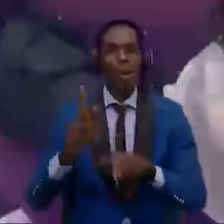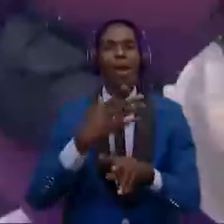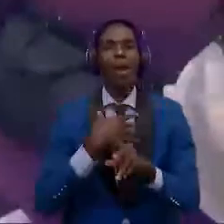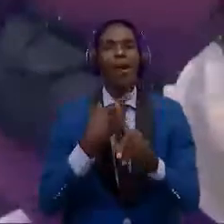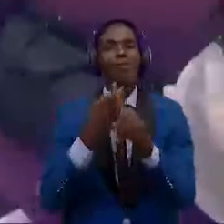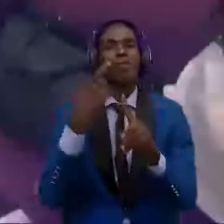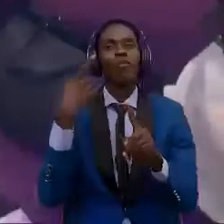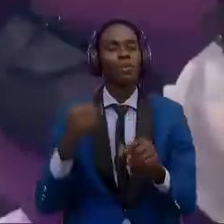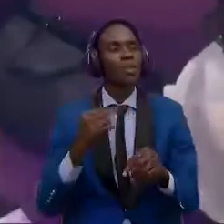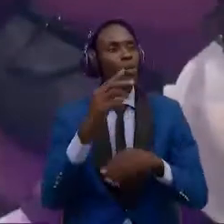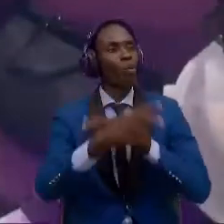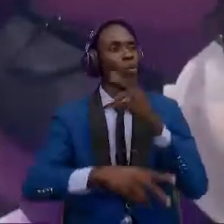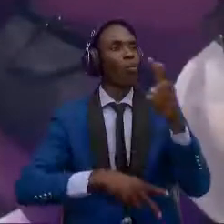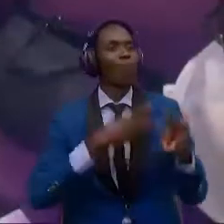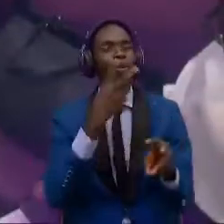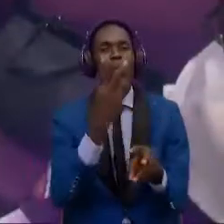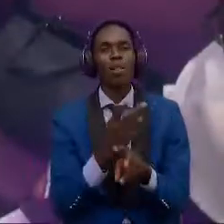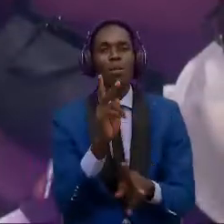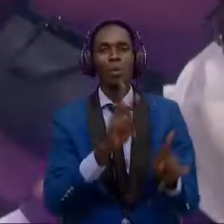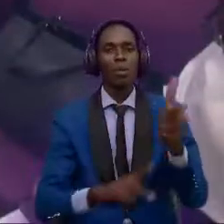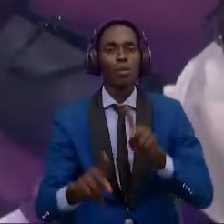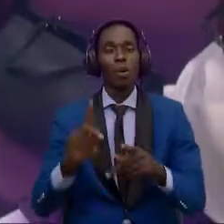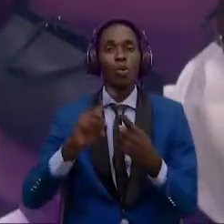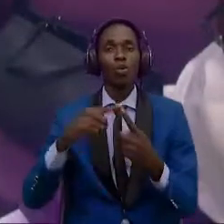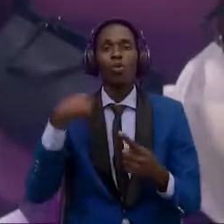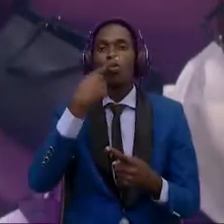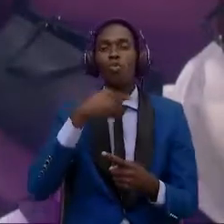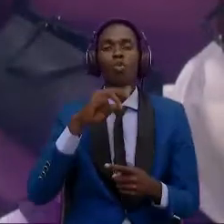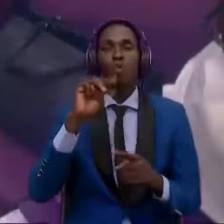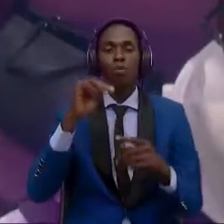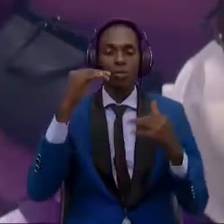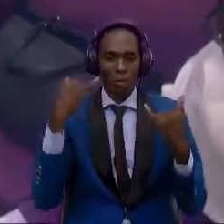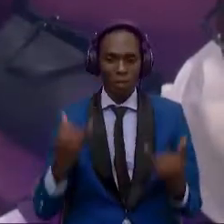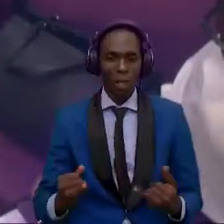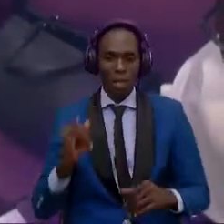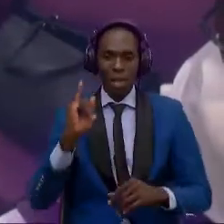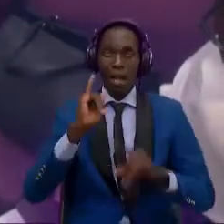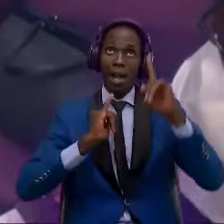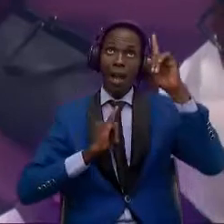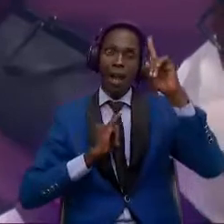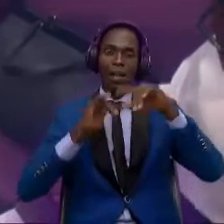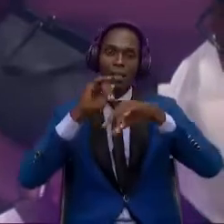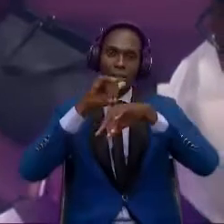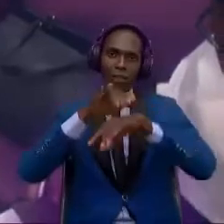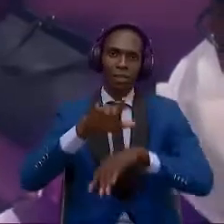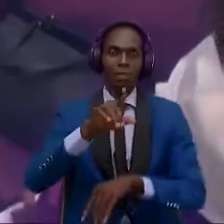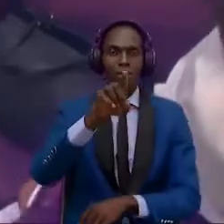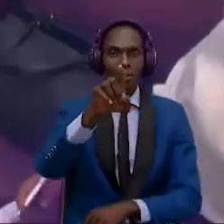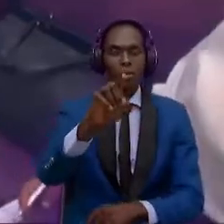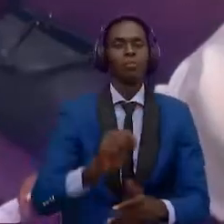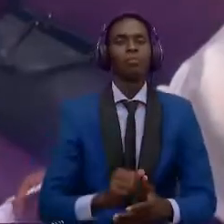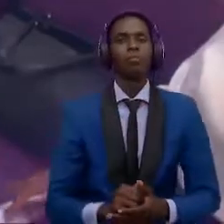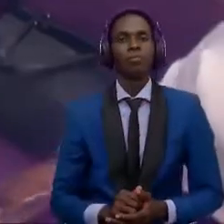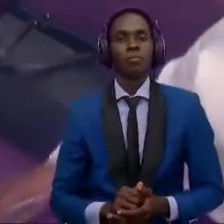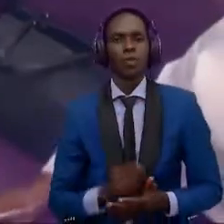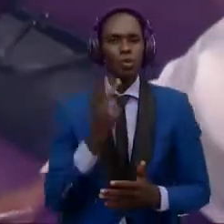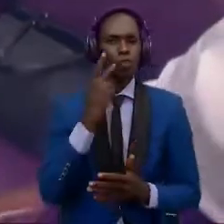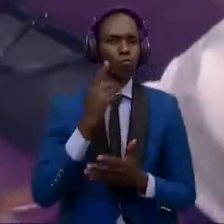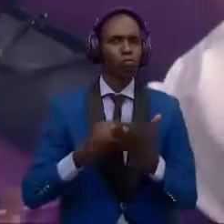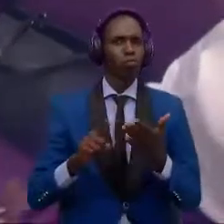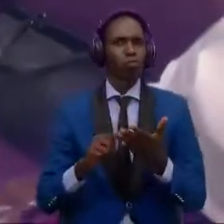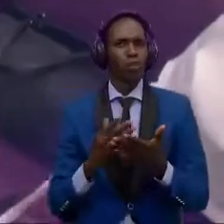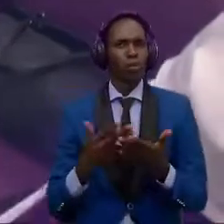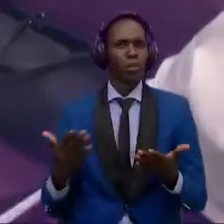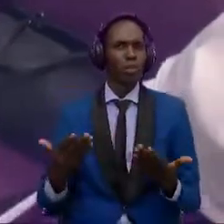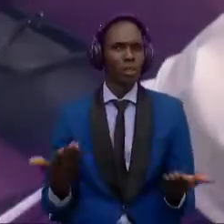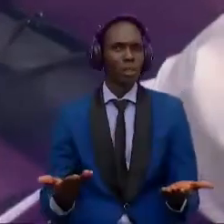the Gentiles unto whom now I send thee. Have you noticed something here?